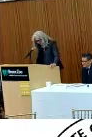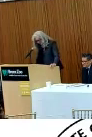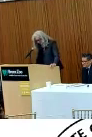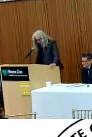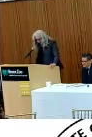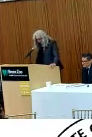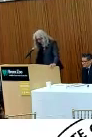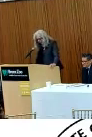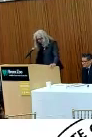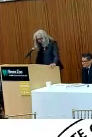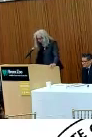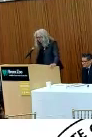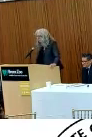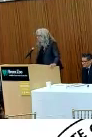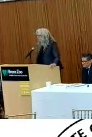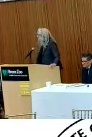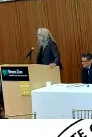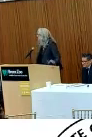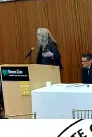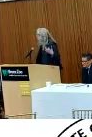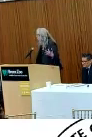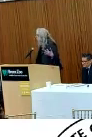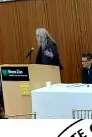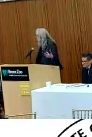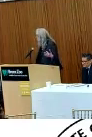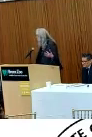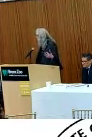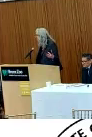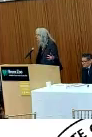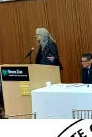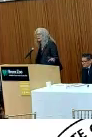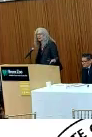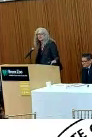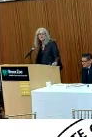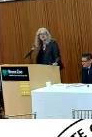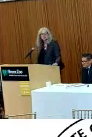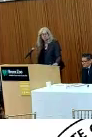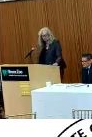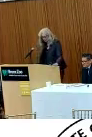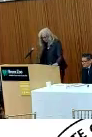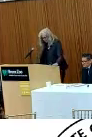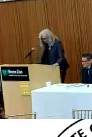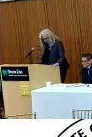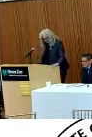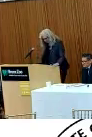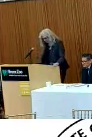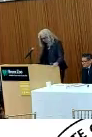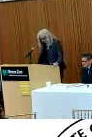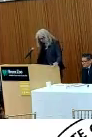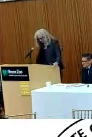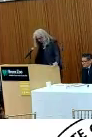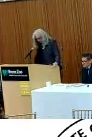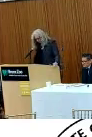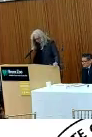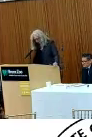to um the real estate's frauds bureaus that looks from a criminal perspective at um real estate and housing